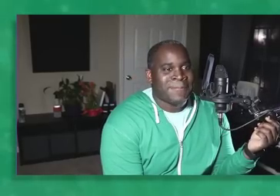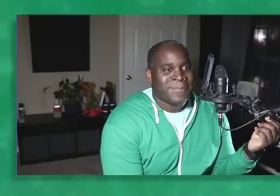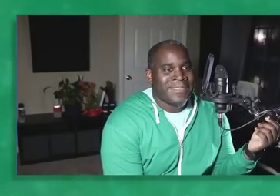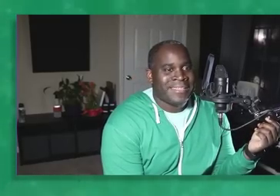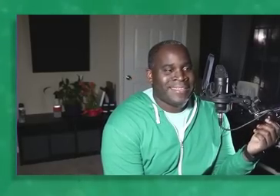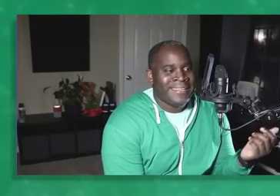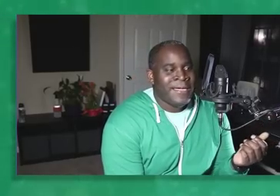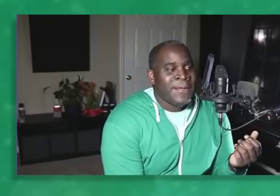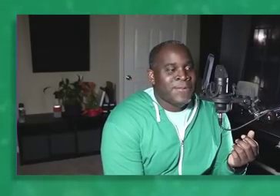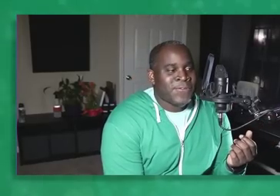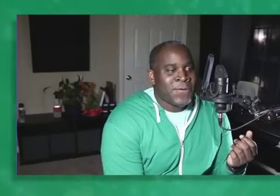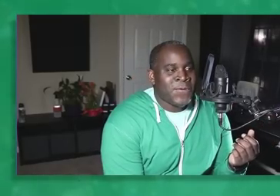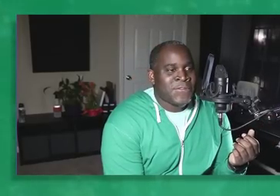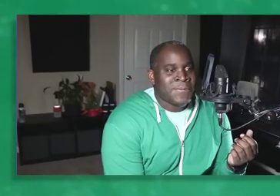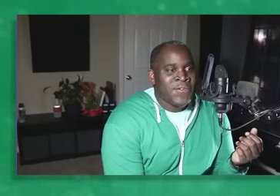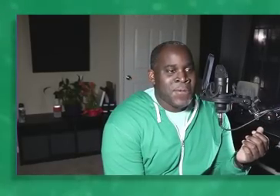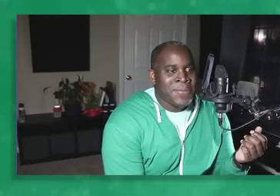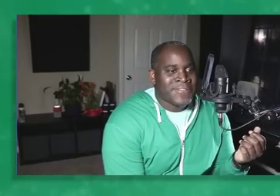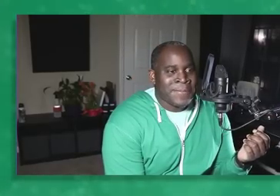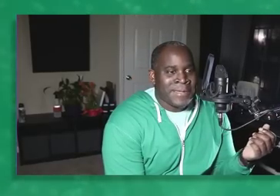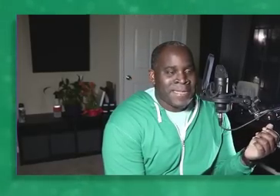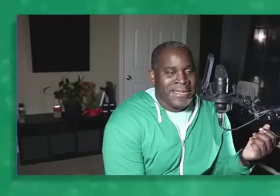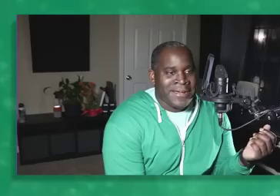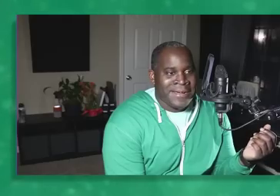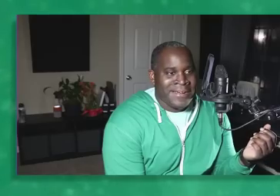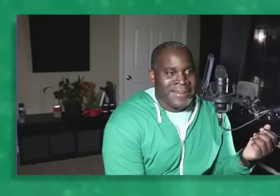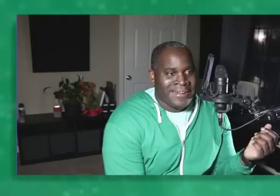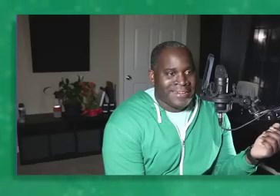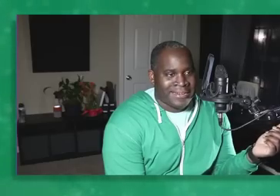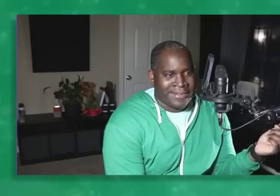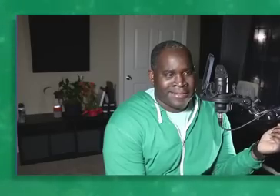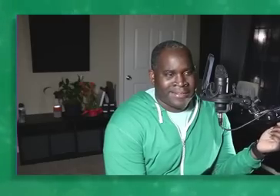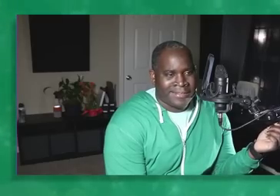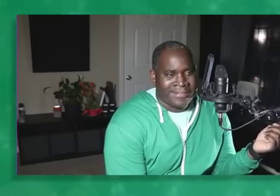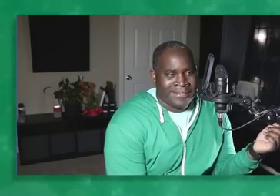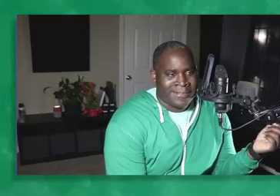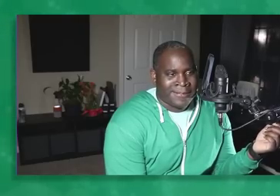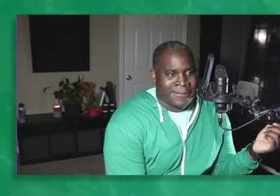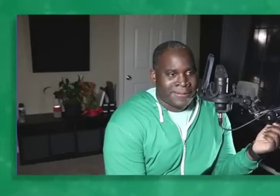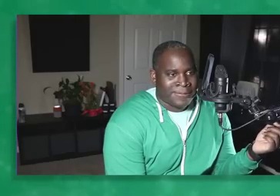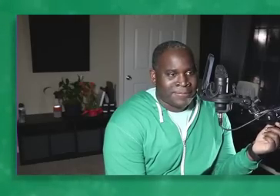Okay. So, some cute moments coming up here.